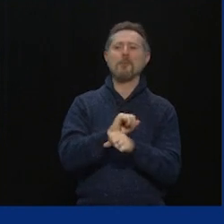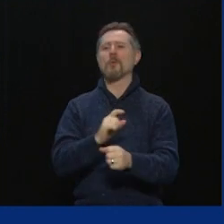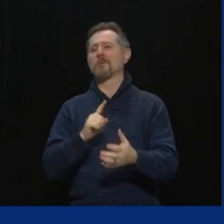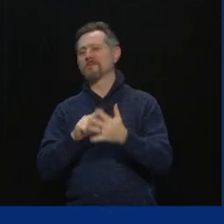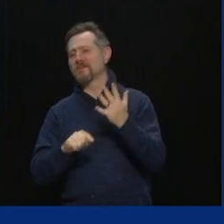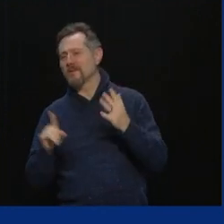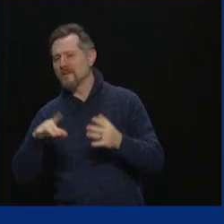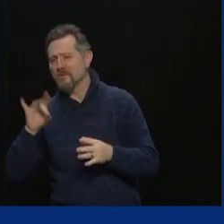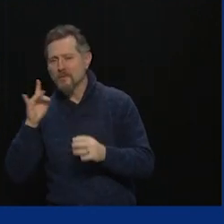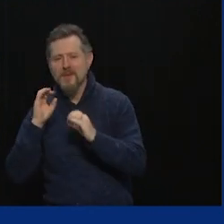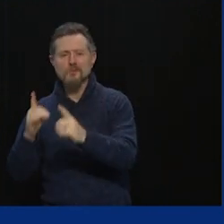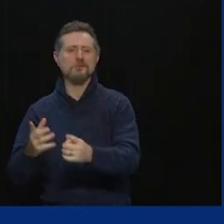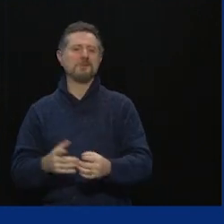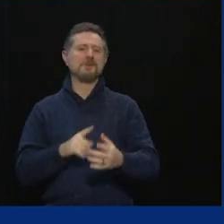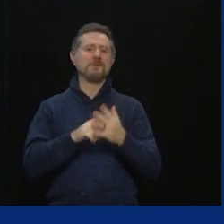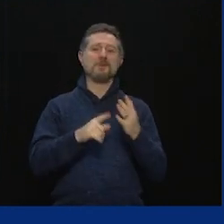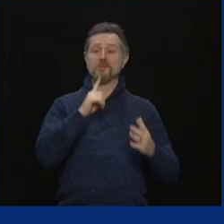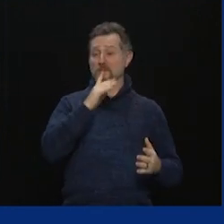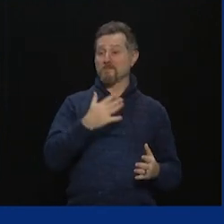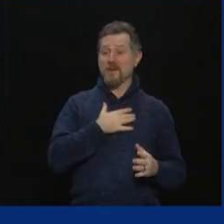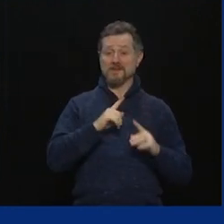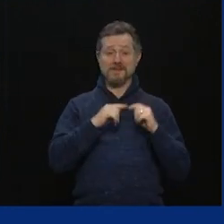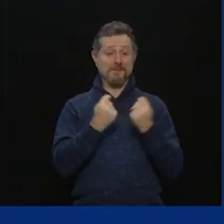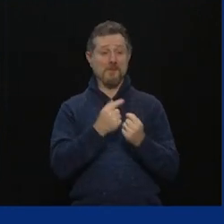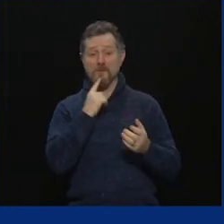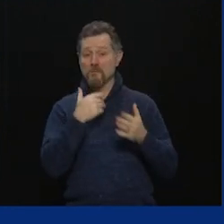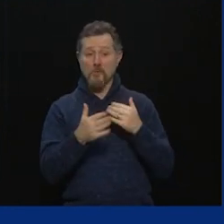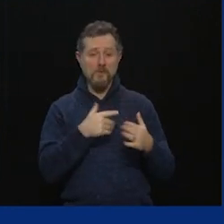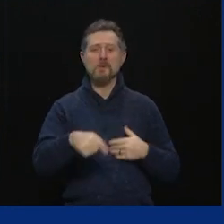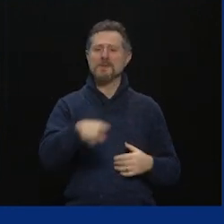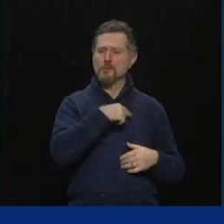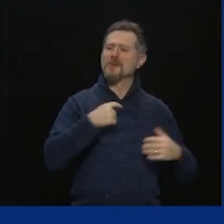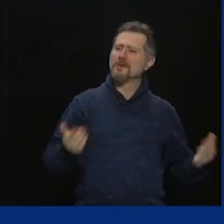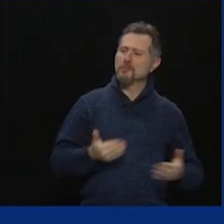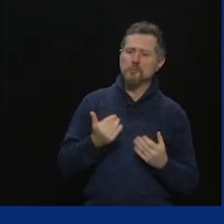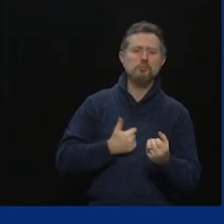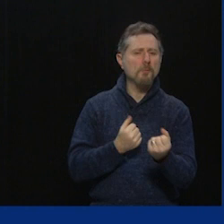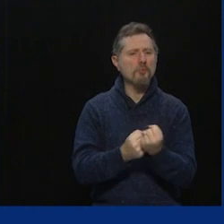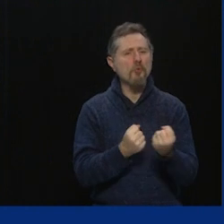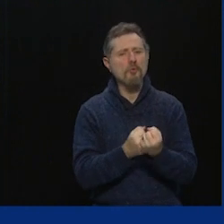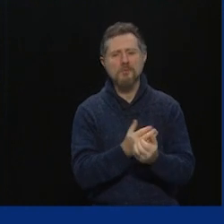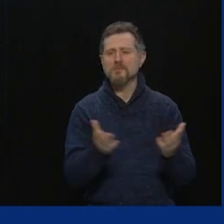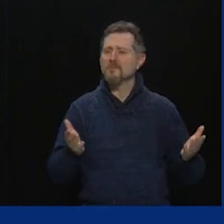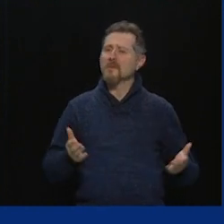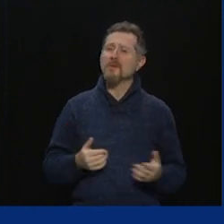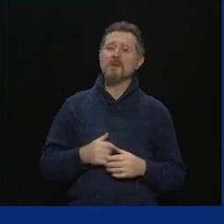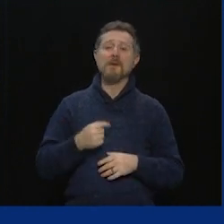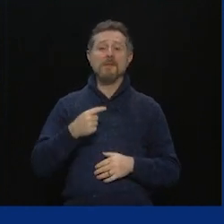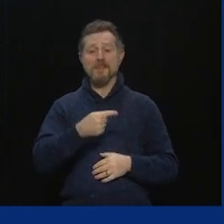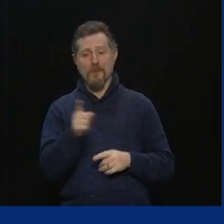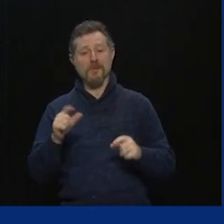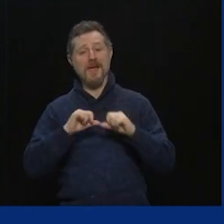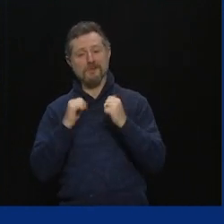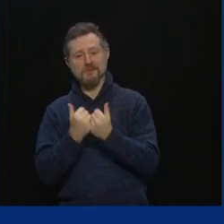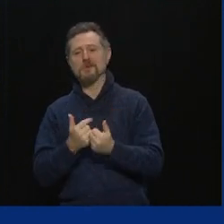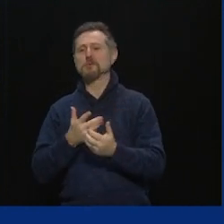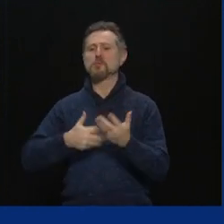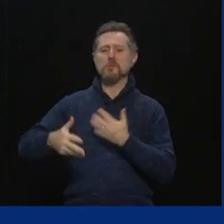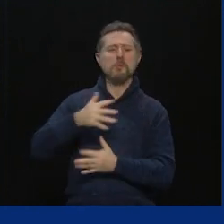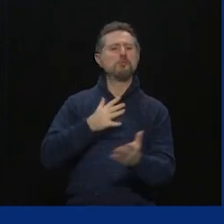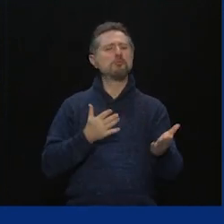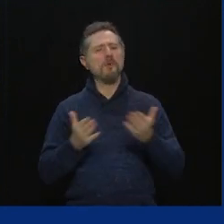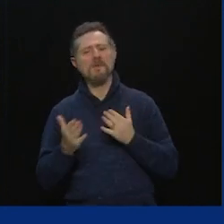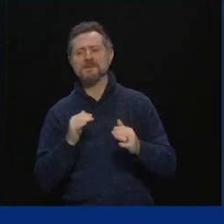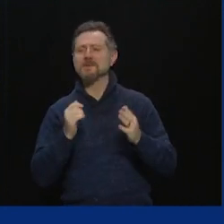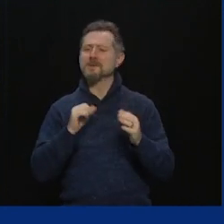team, whatever they need, we're here for them. And they're on the front lines, these refugee resettlement and social service agencies. They're our